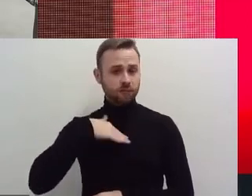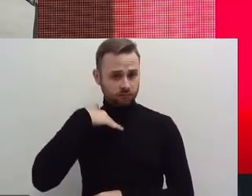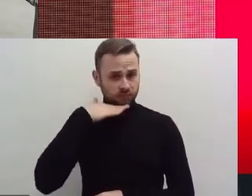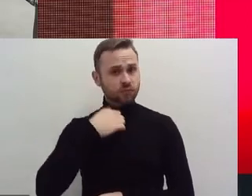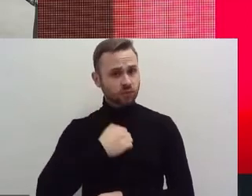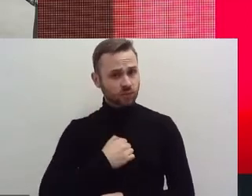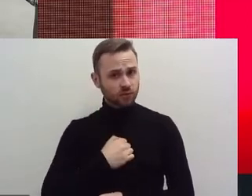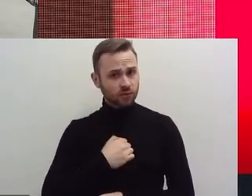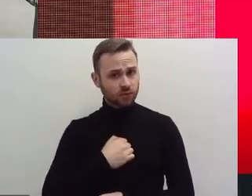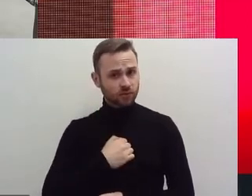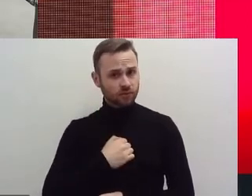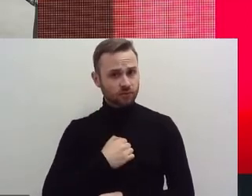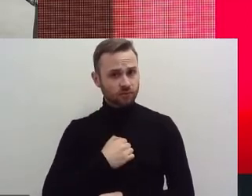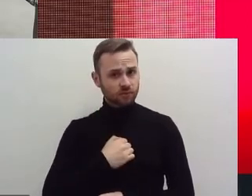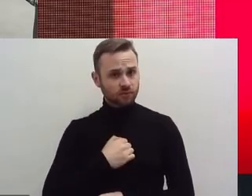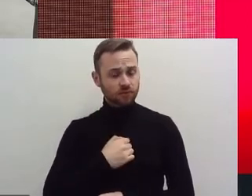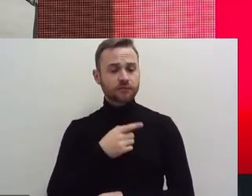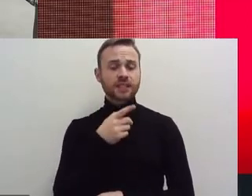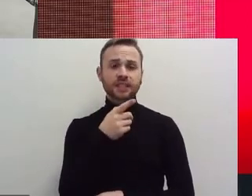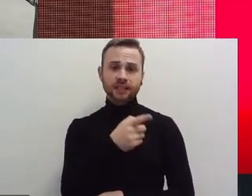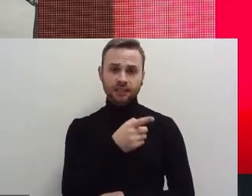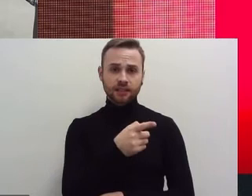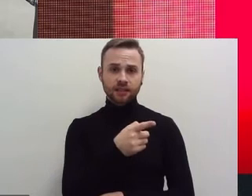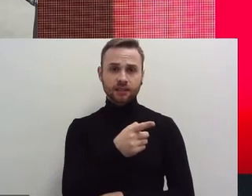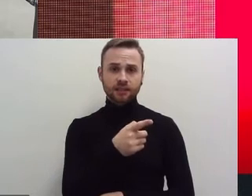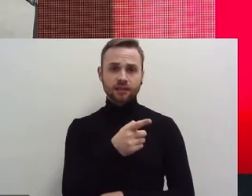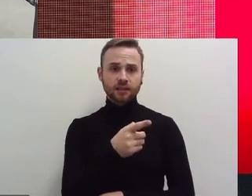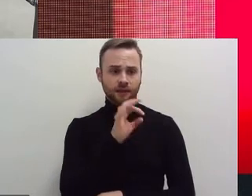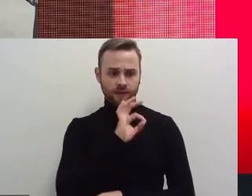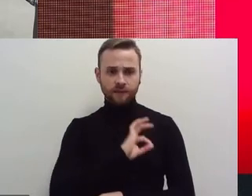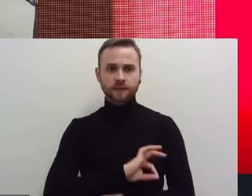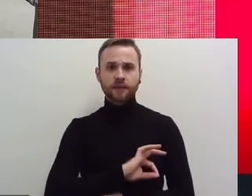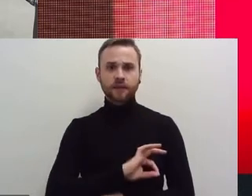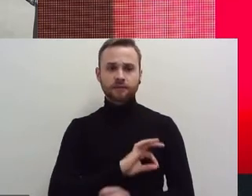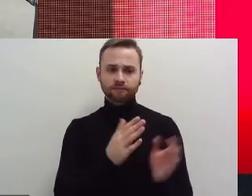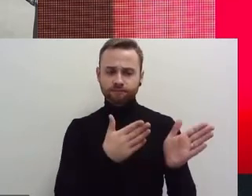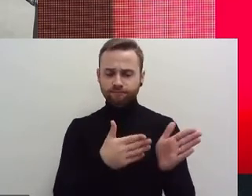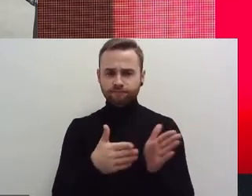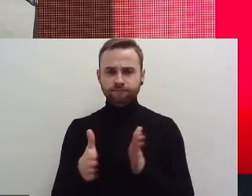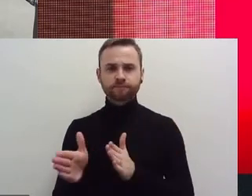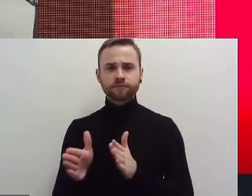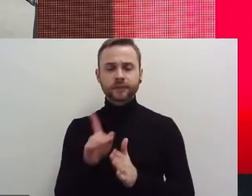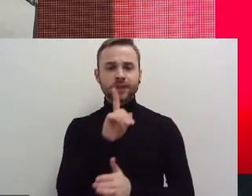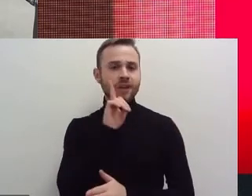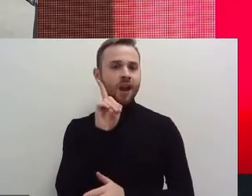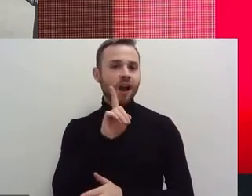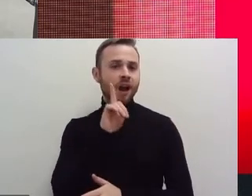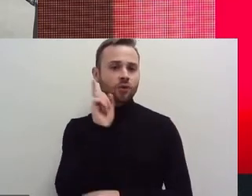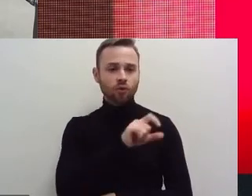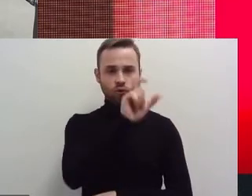say, perspectives of the young people, of the young generation? Is mental health